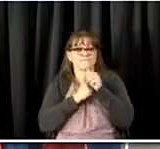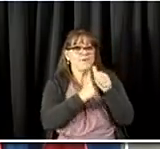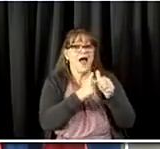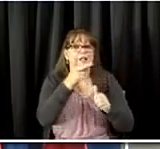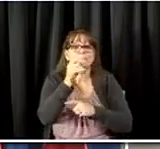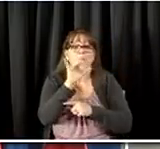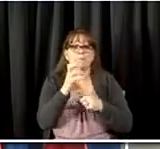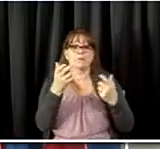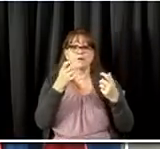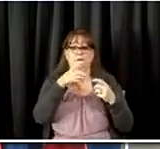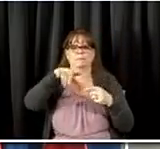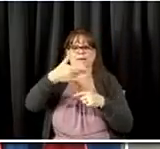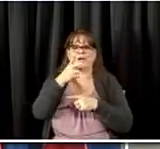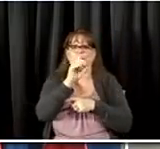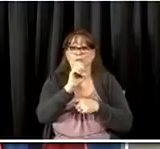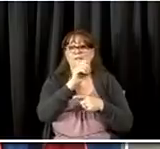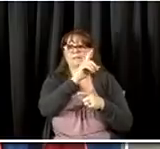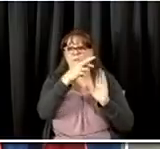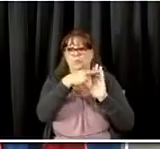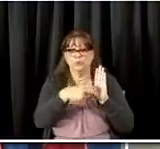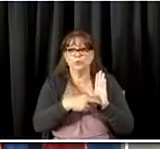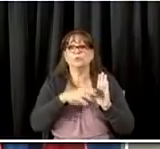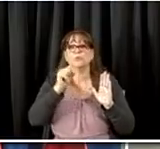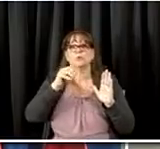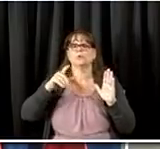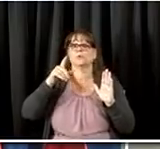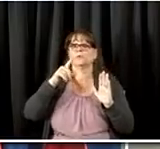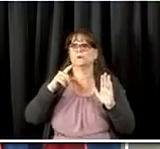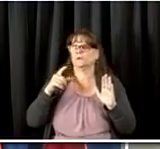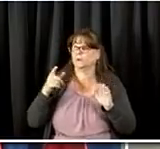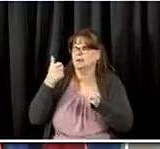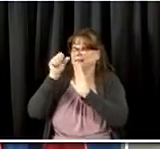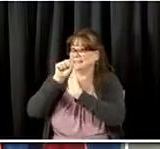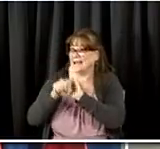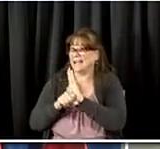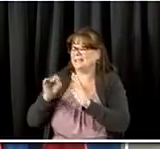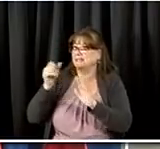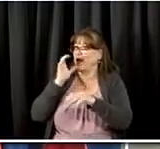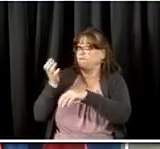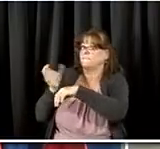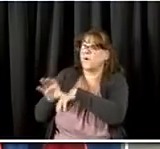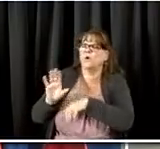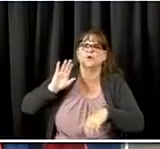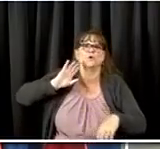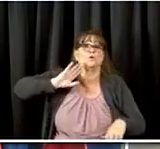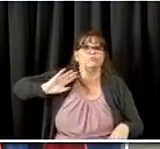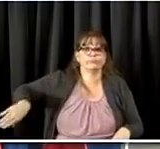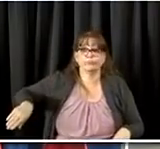this seriously if the state won't enforce it or the state doesn't have the mechanism for enforcing it?